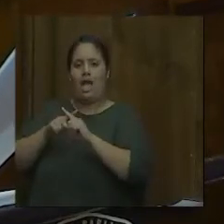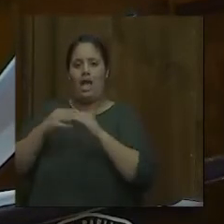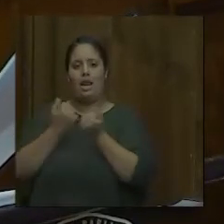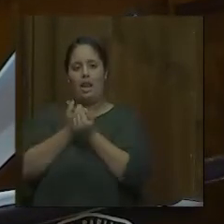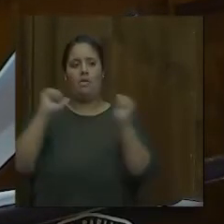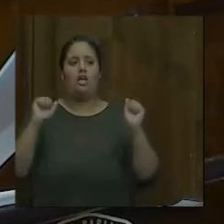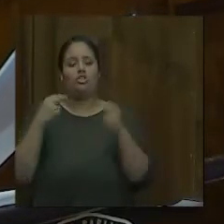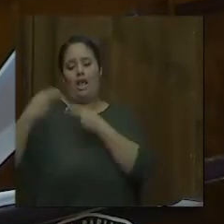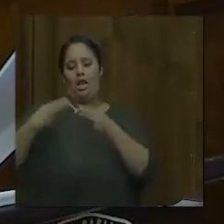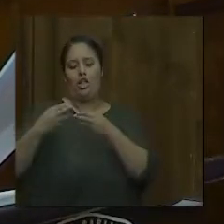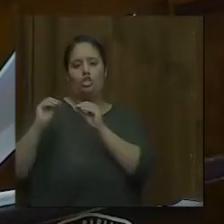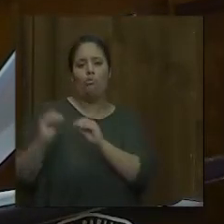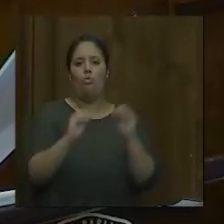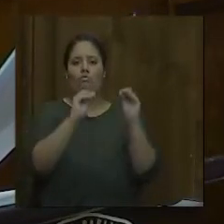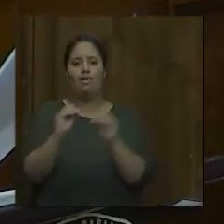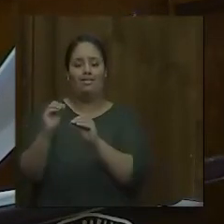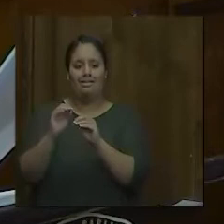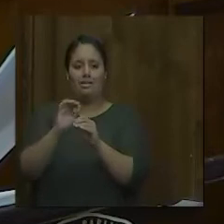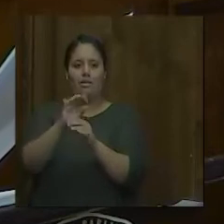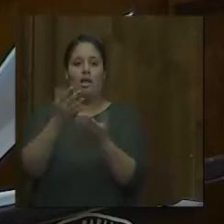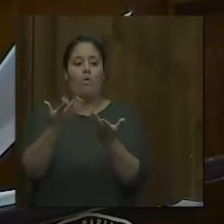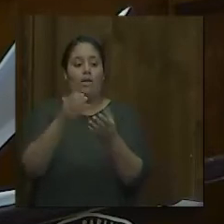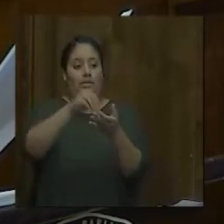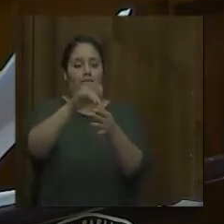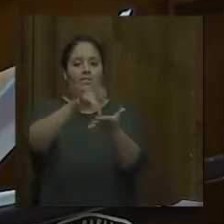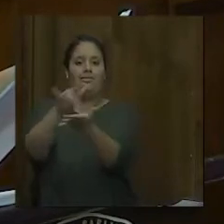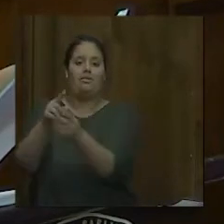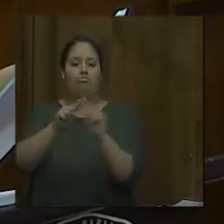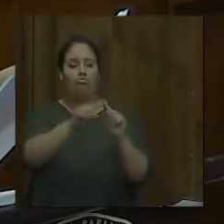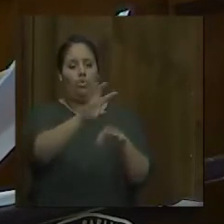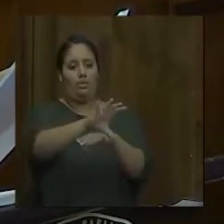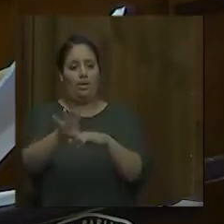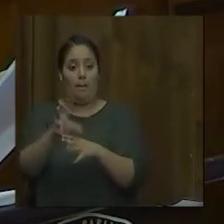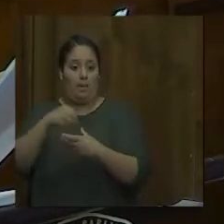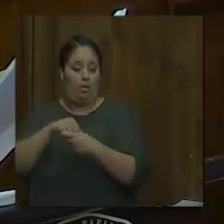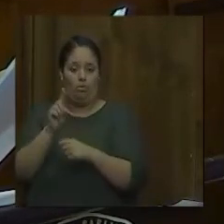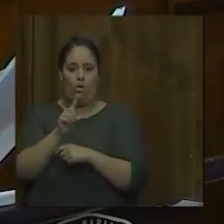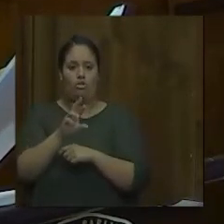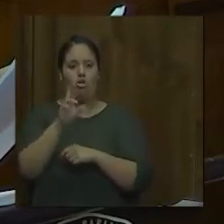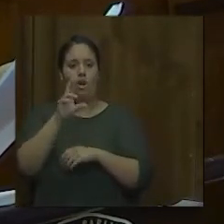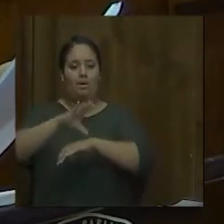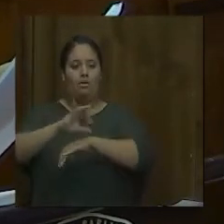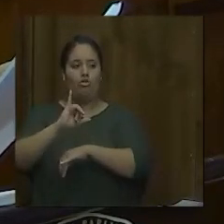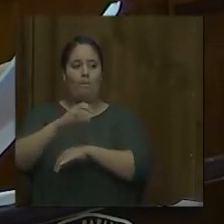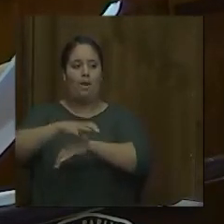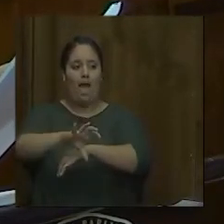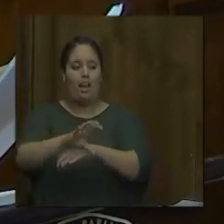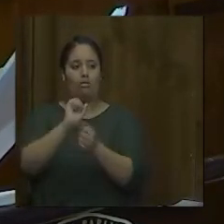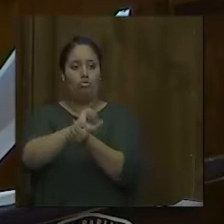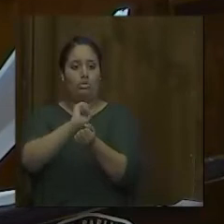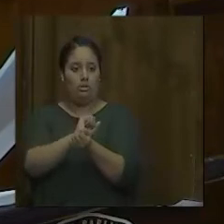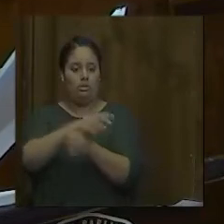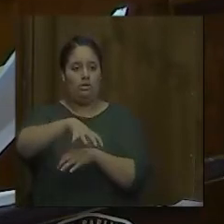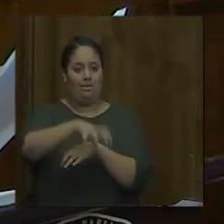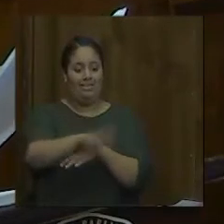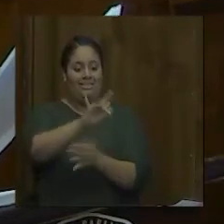Liberation Heritage Route in respect of 3 sites in the Western Cape. These sites include the Robben Island prison landscape,